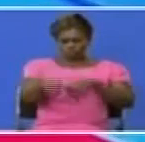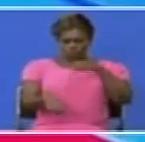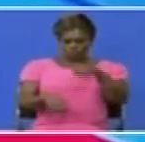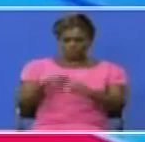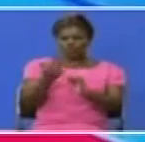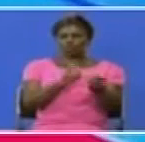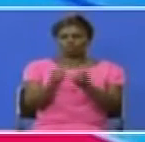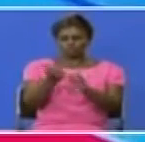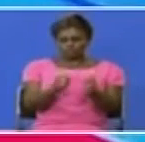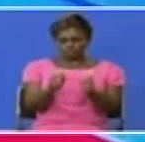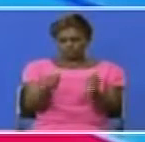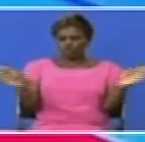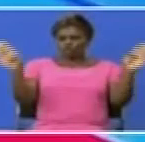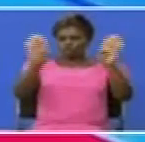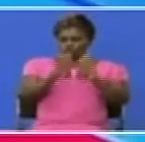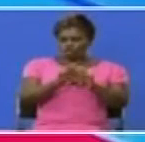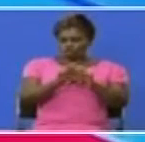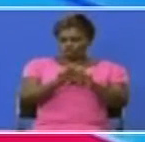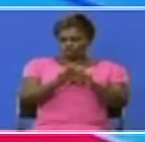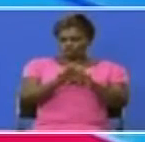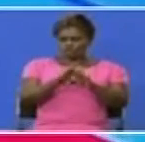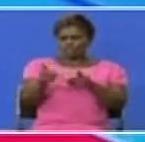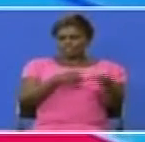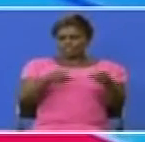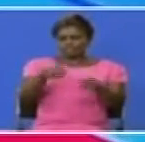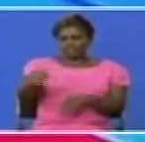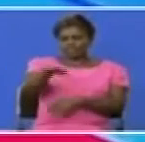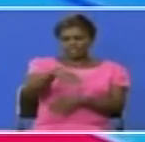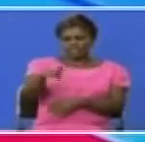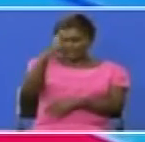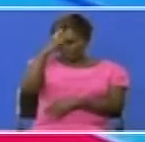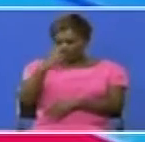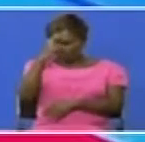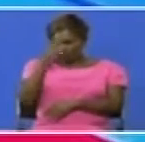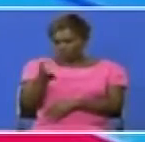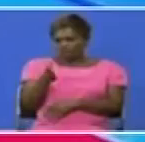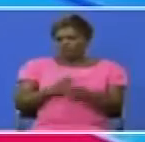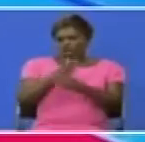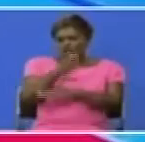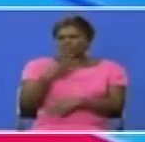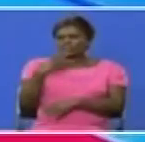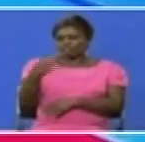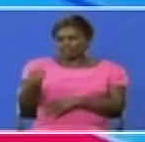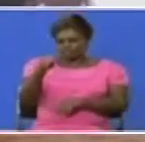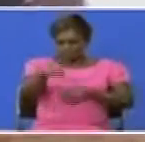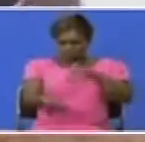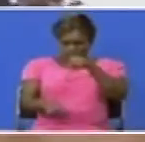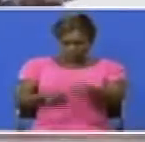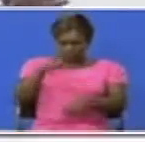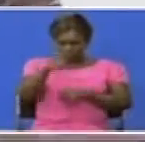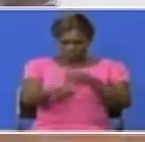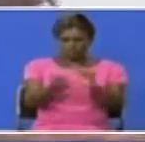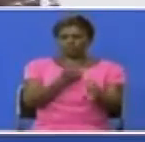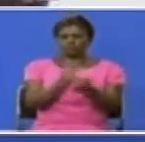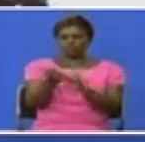for teens came to a close at Sukari Ranch in Ruiru. The competition saw over 500 riders take to a 20 kilometer